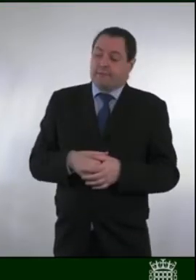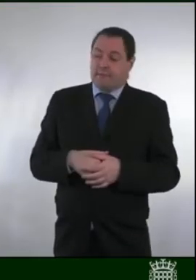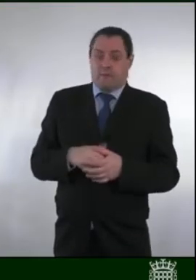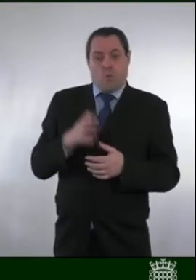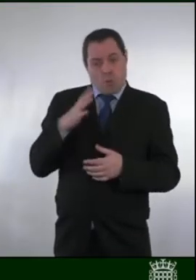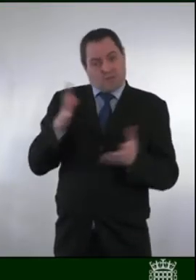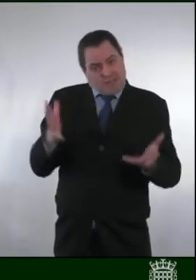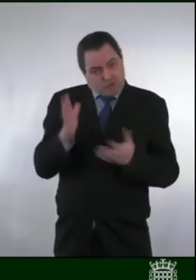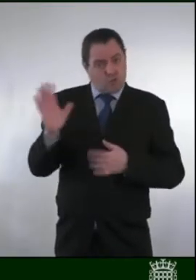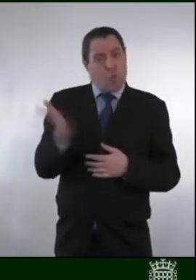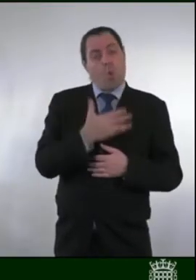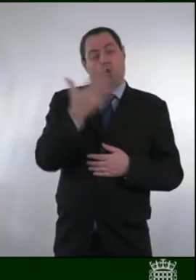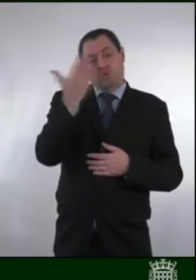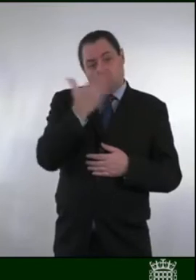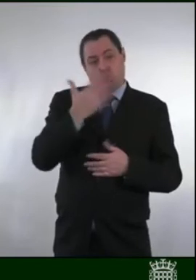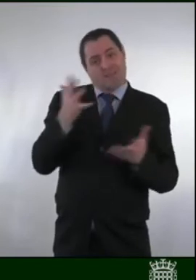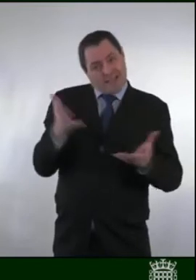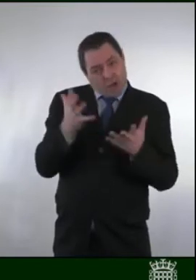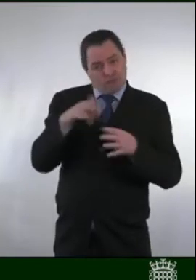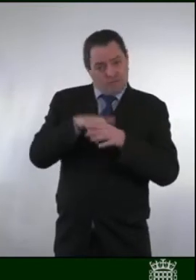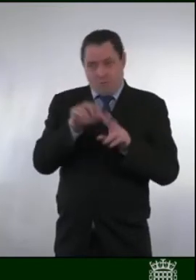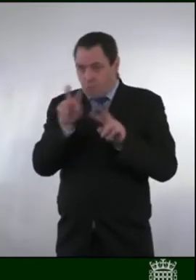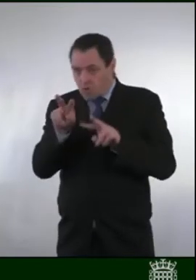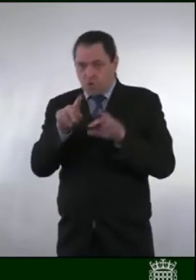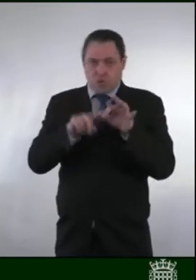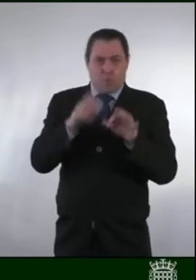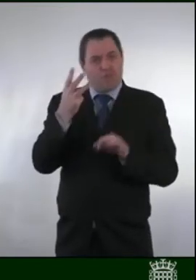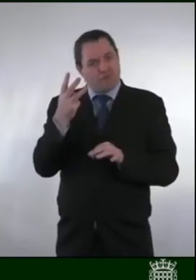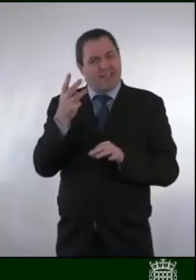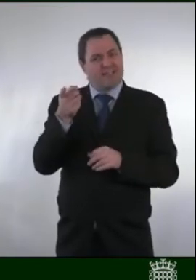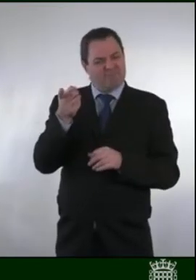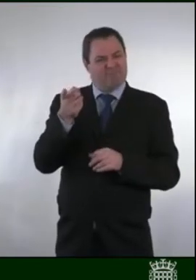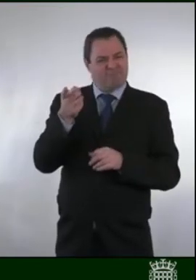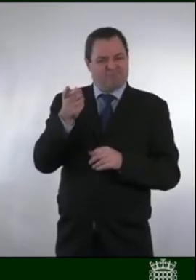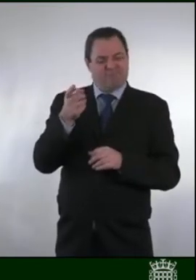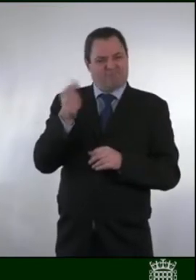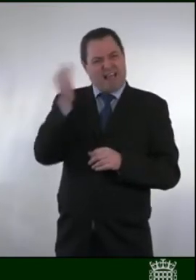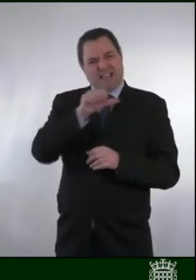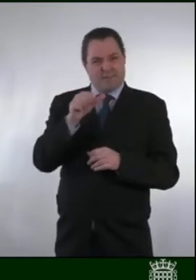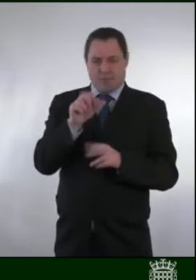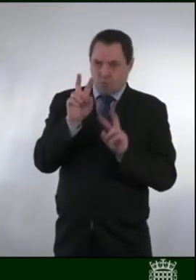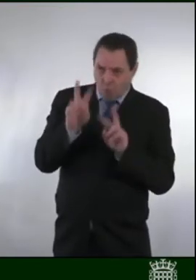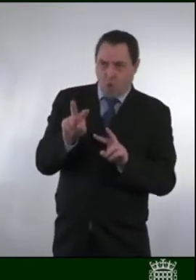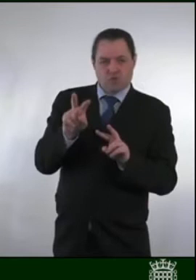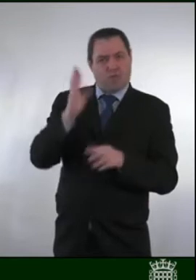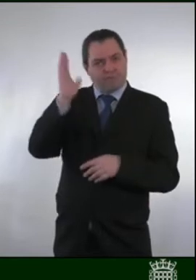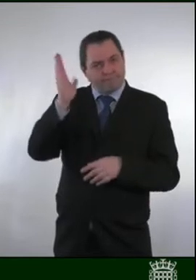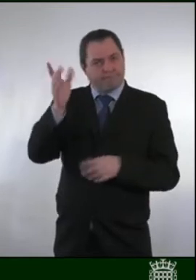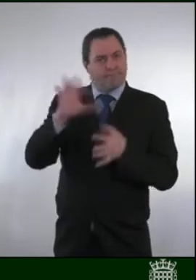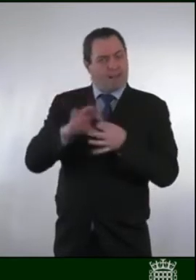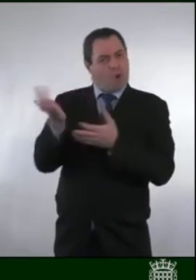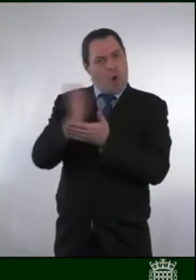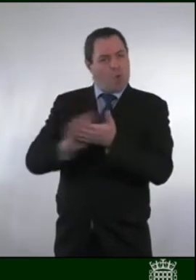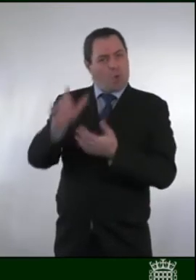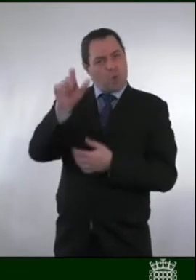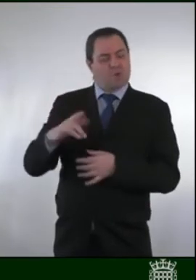schools, as the excellent Q3 Academy in Great Bar is doing, to tune in to the event that she mentions. Head